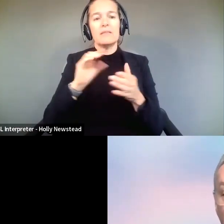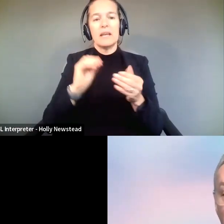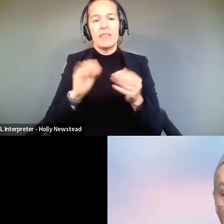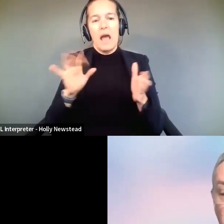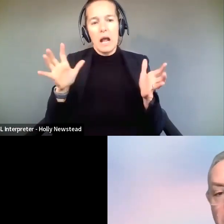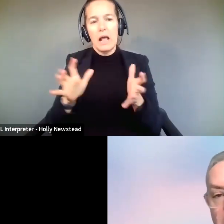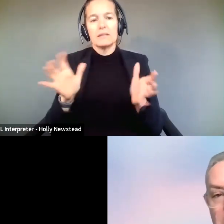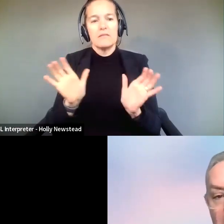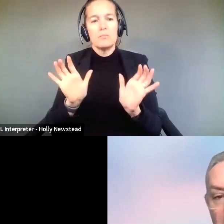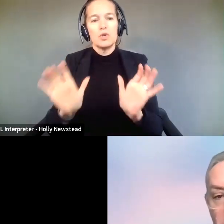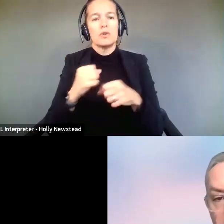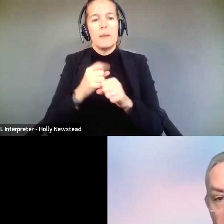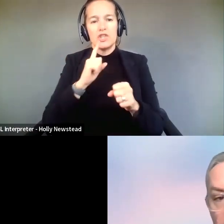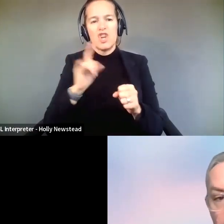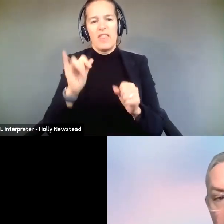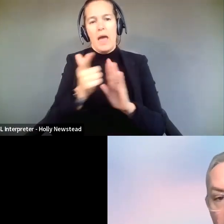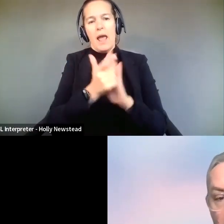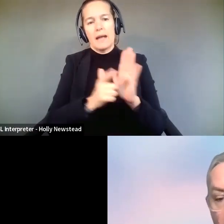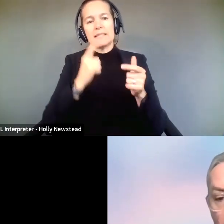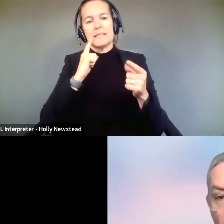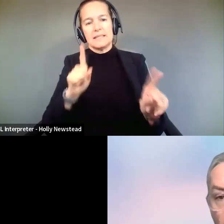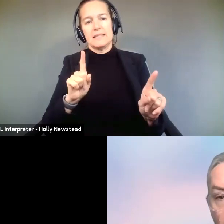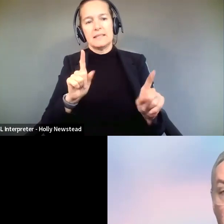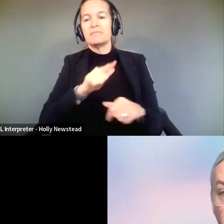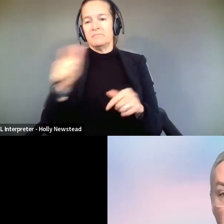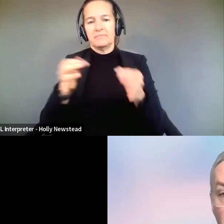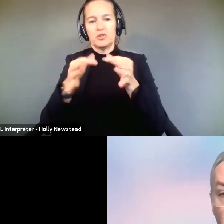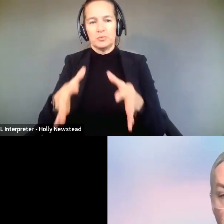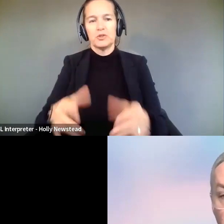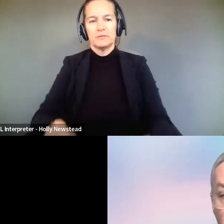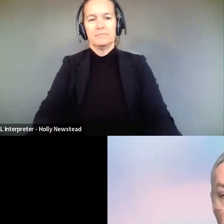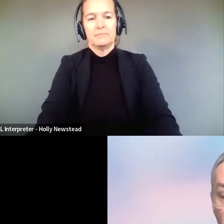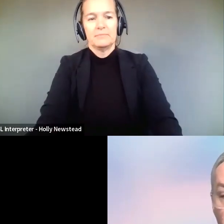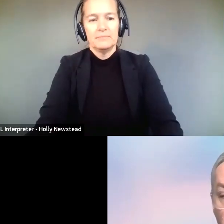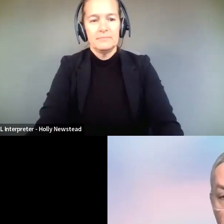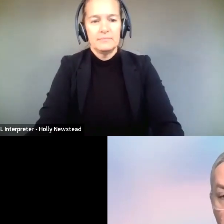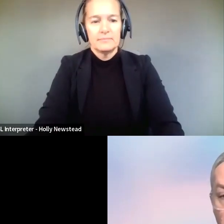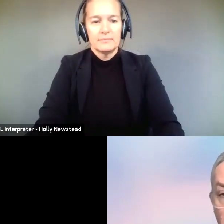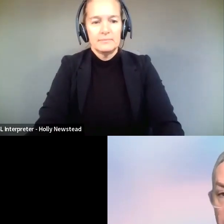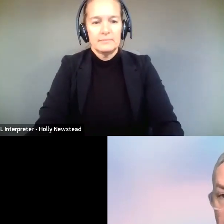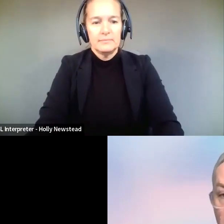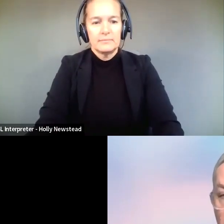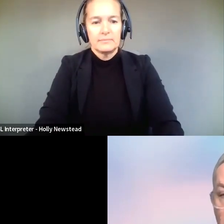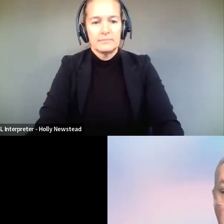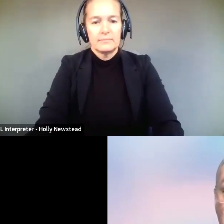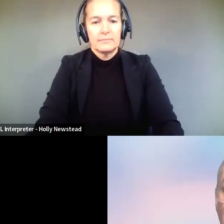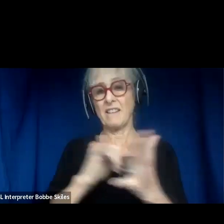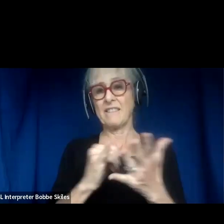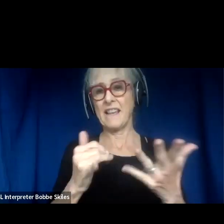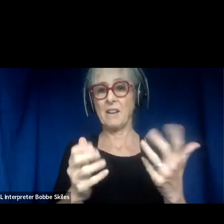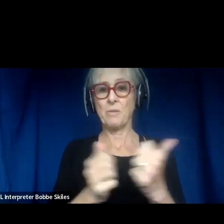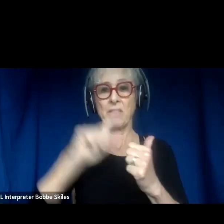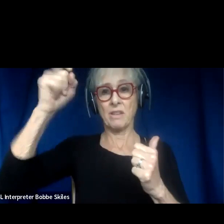that we're here to make sure the Lanterman Act succeeds. We're seeing a lot of that within the governor and the